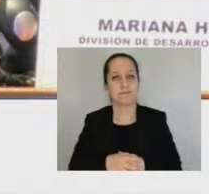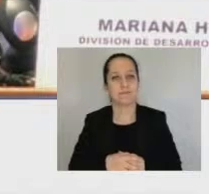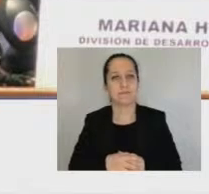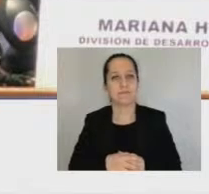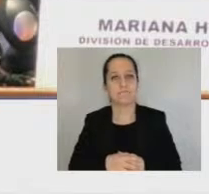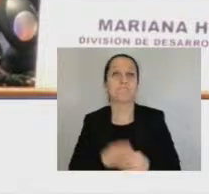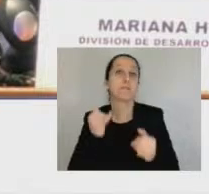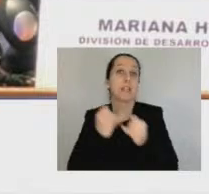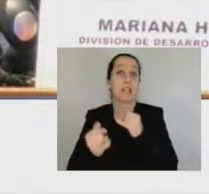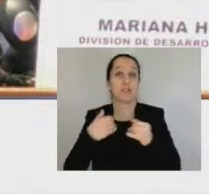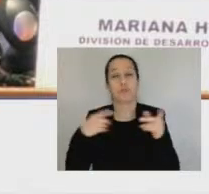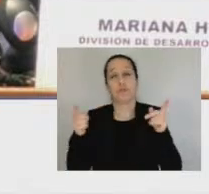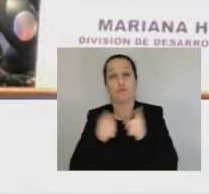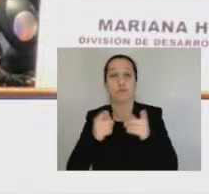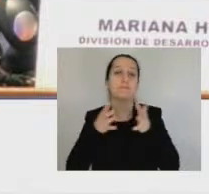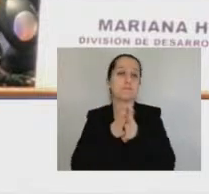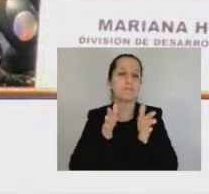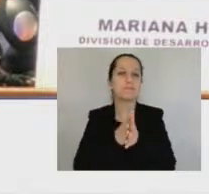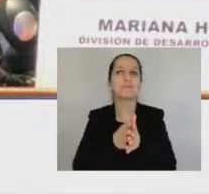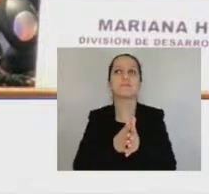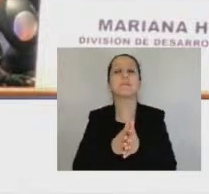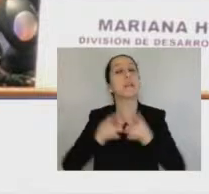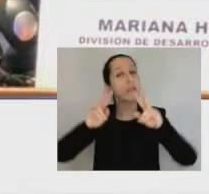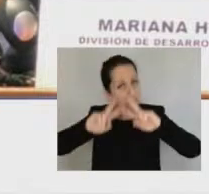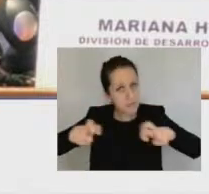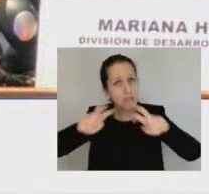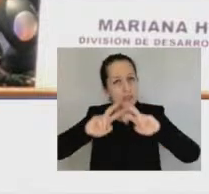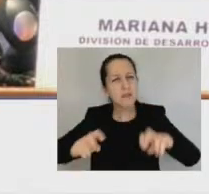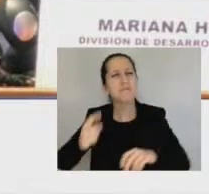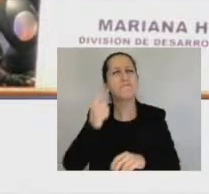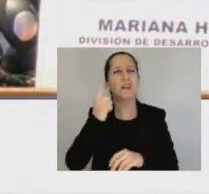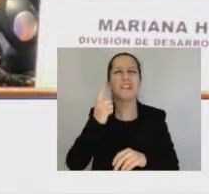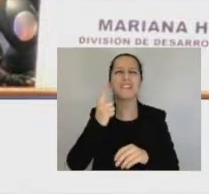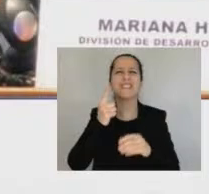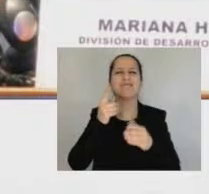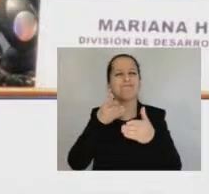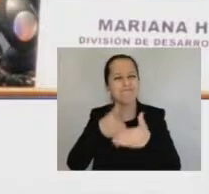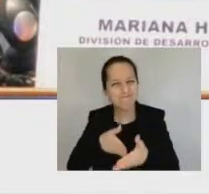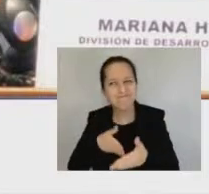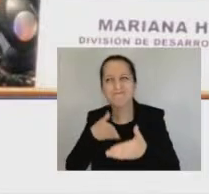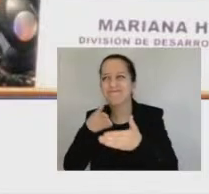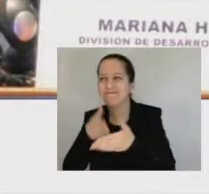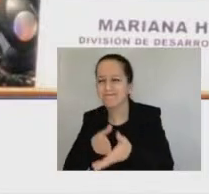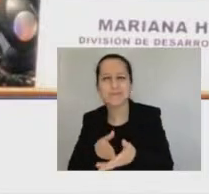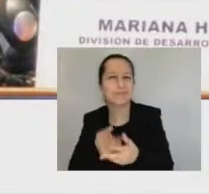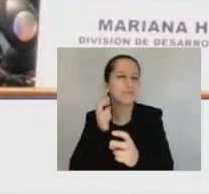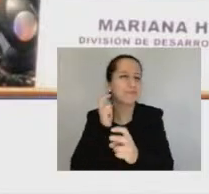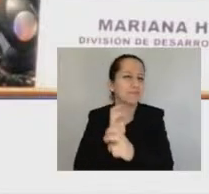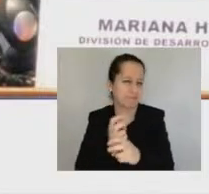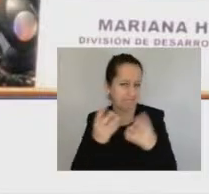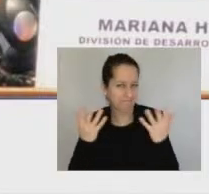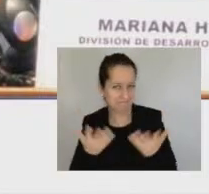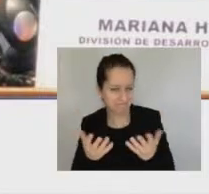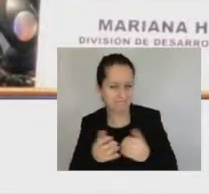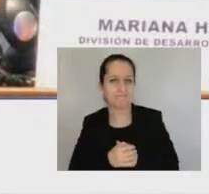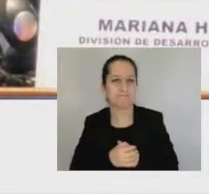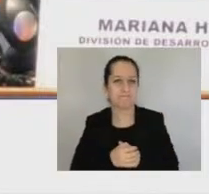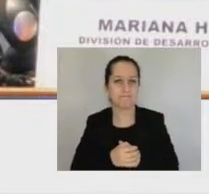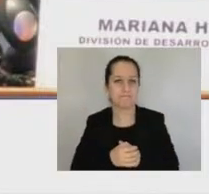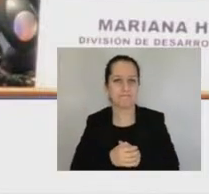And very quickly, I will mention the limitations encountered.